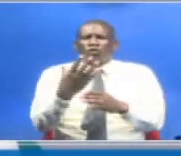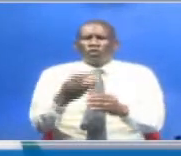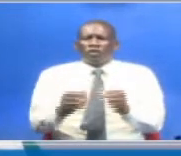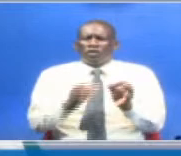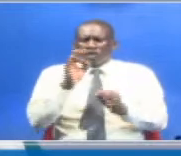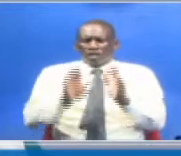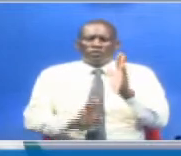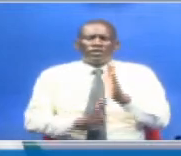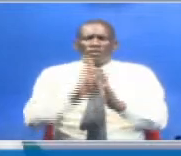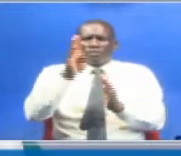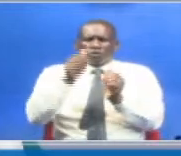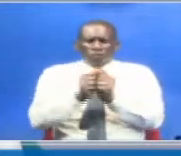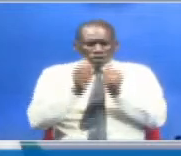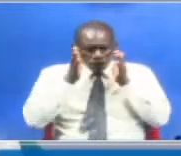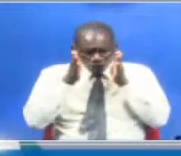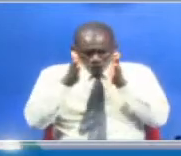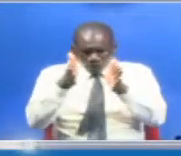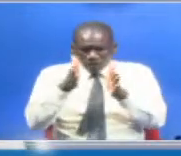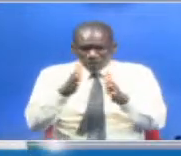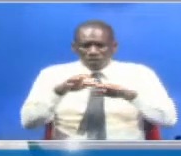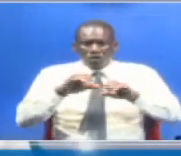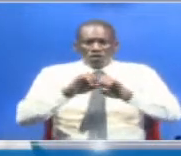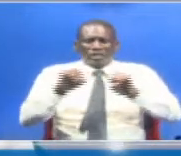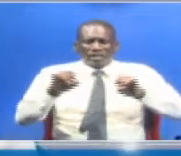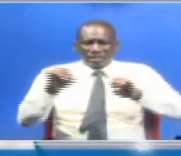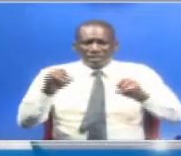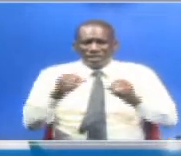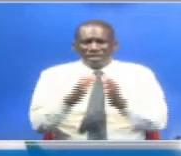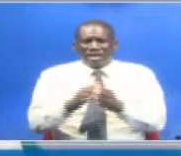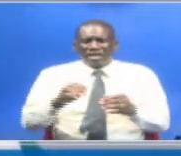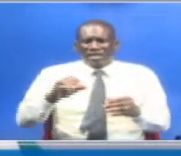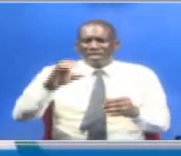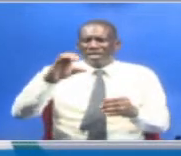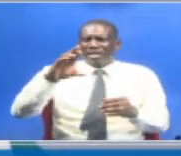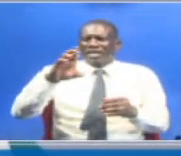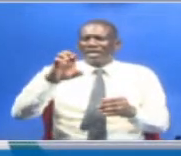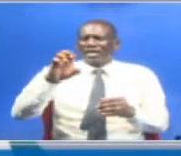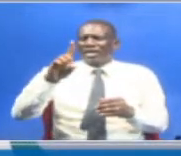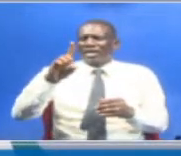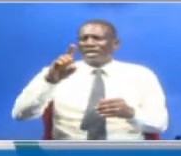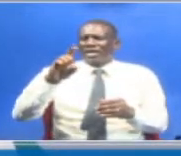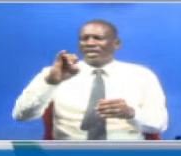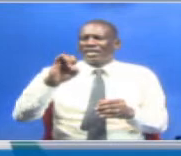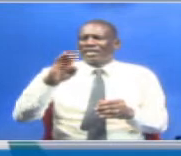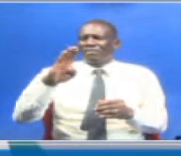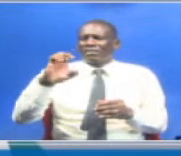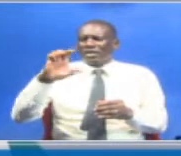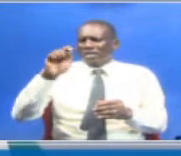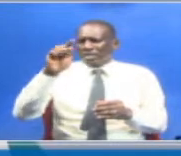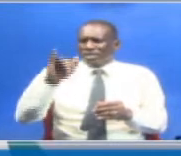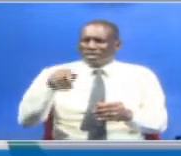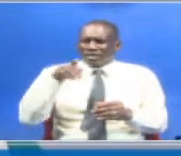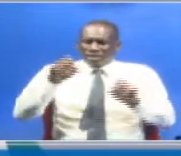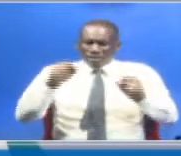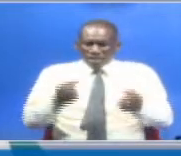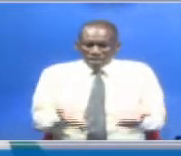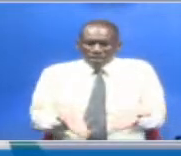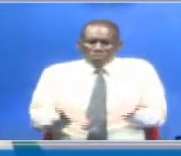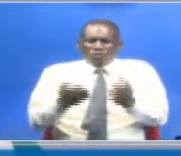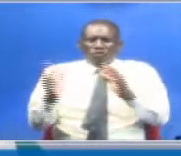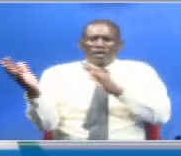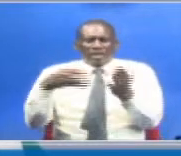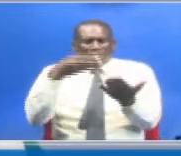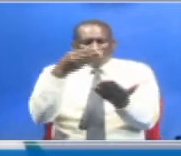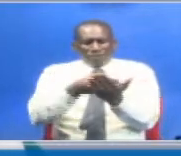a focus on integrity and credibility, VCMs could boost critical climate finance and